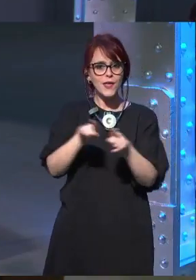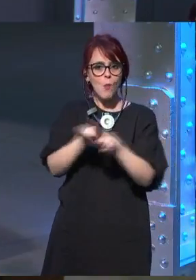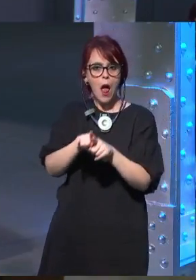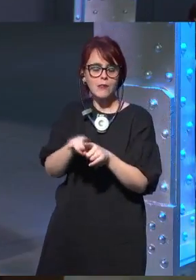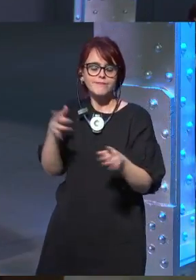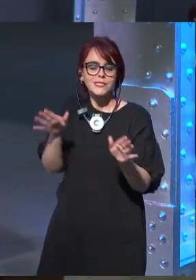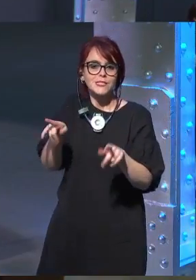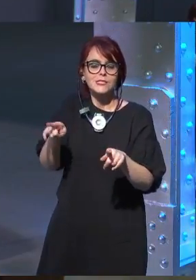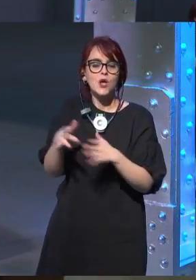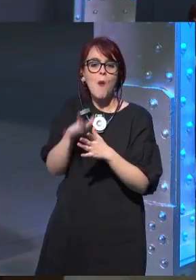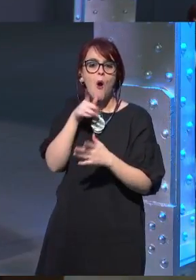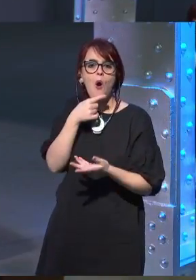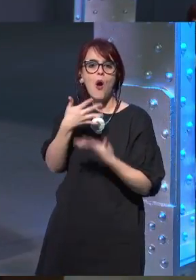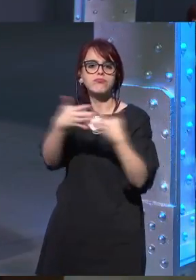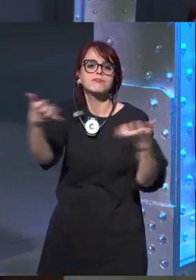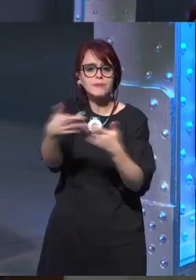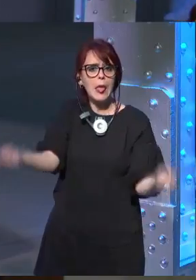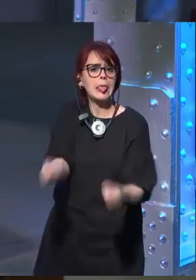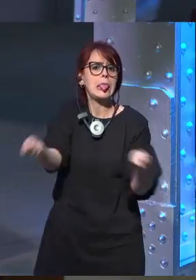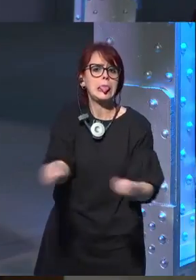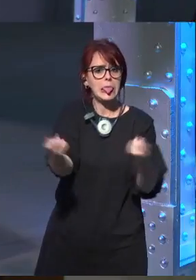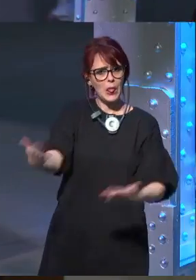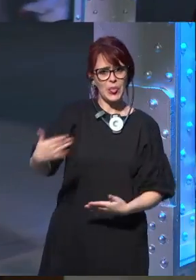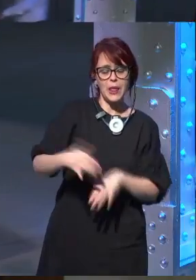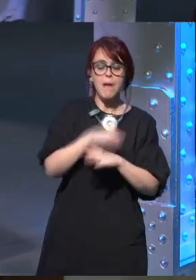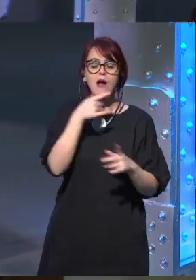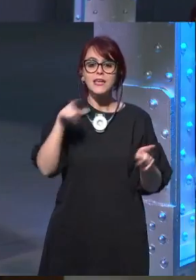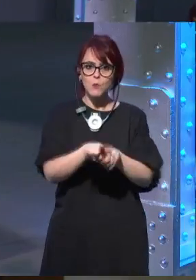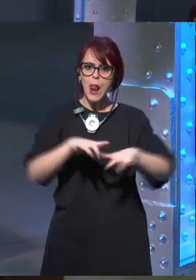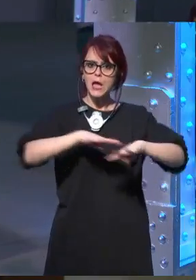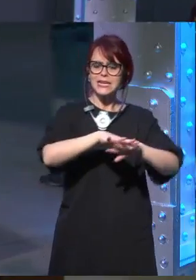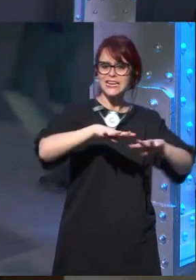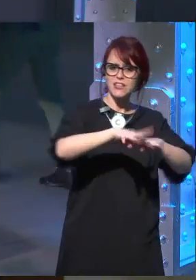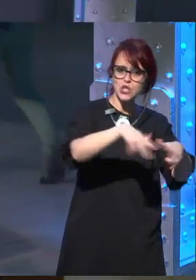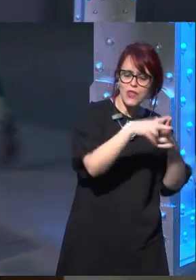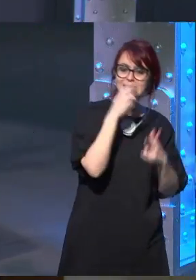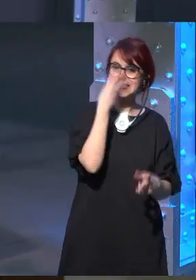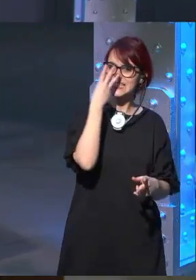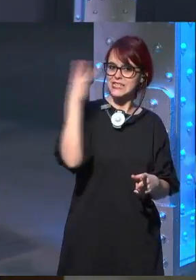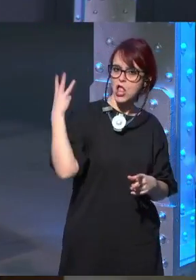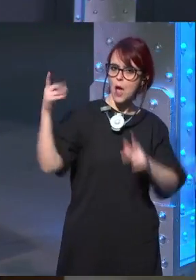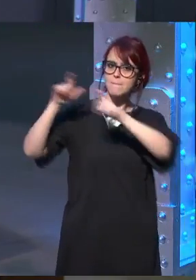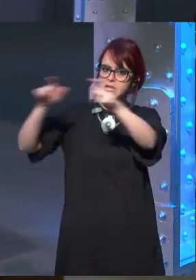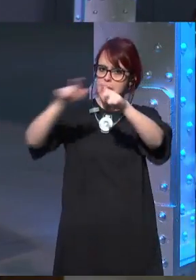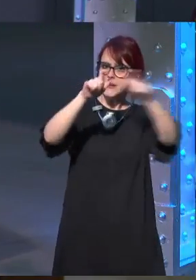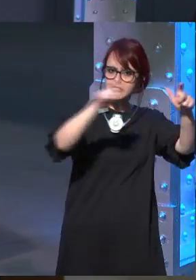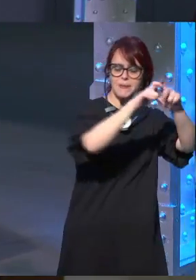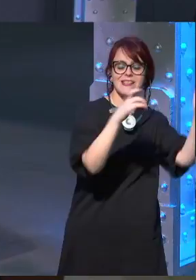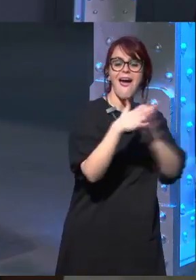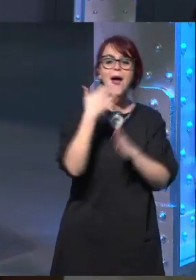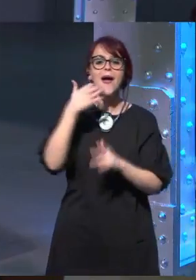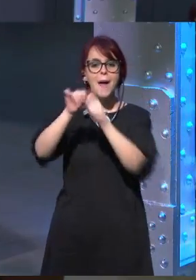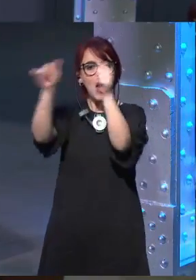just started this social media account, but I've been doing this for 3 years for 12 different companies. Here are some examples of how people feel about my work. Let's talk.